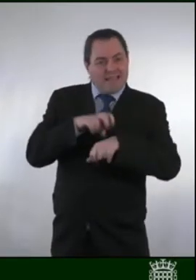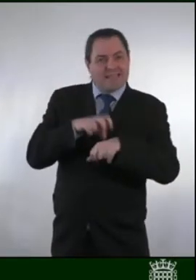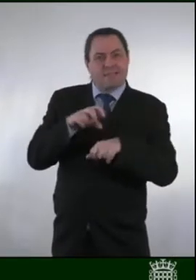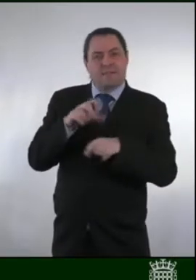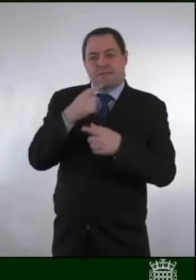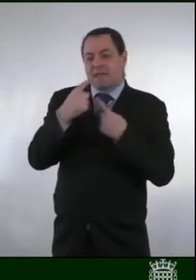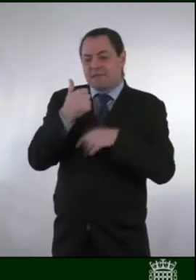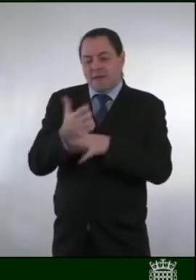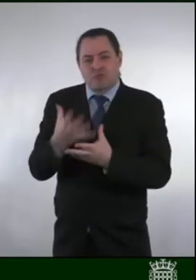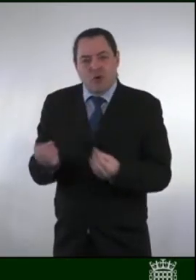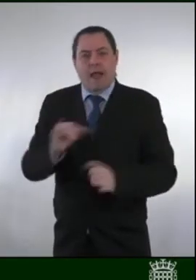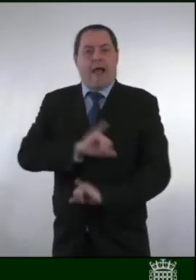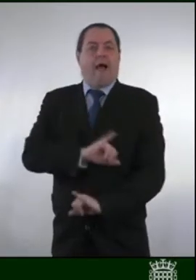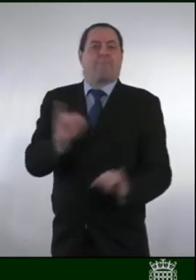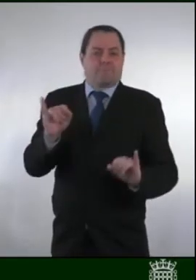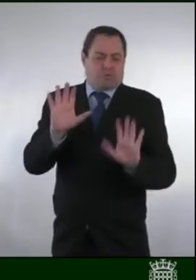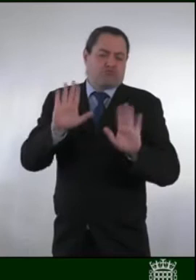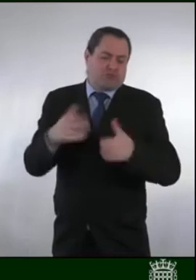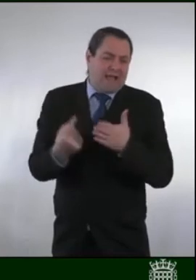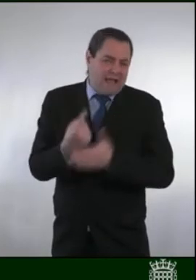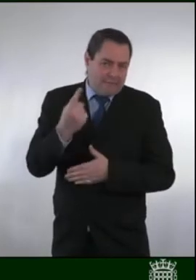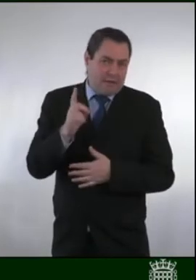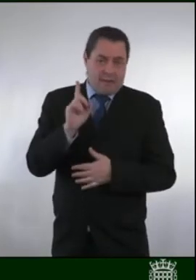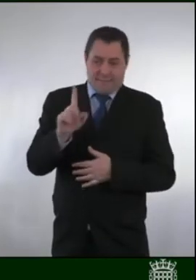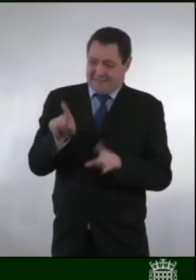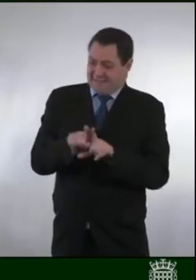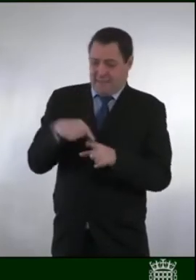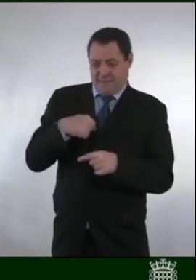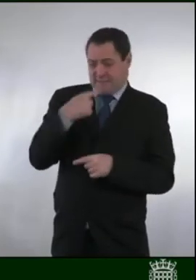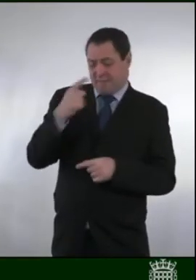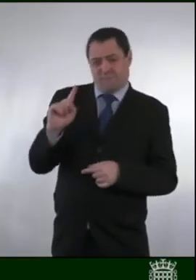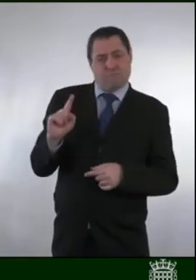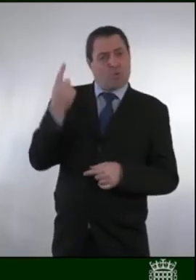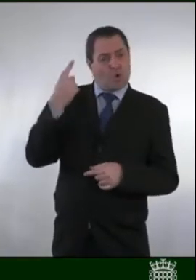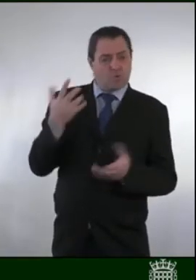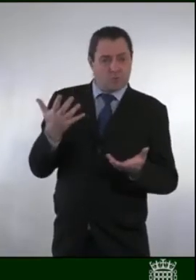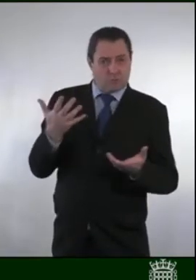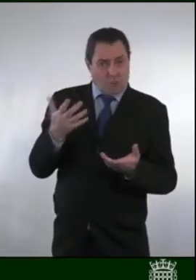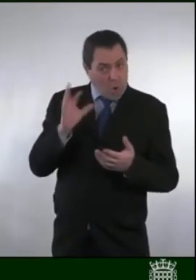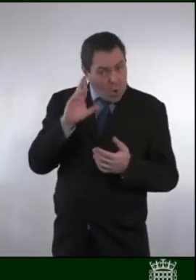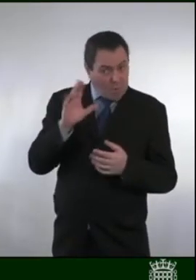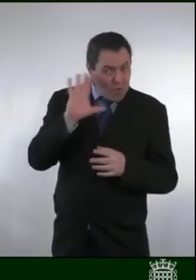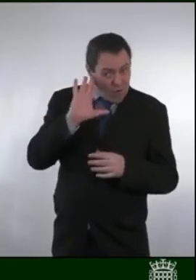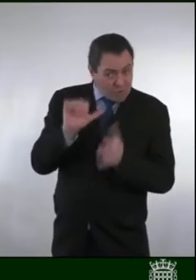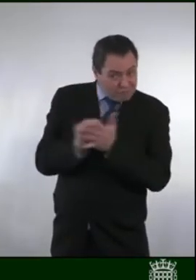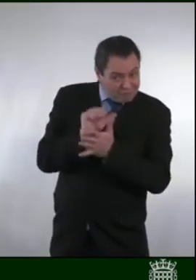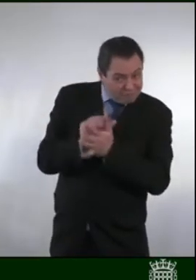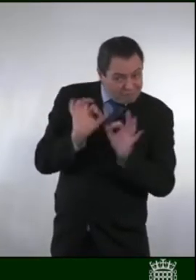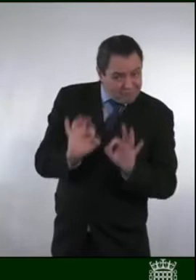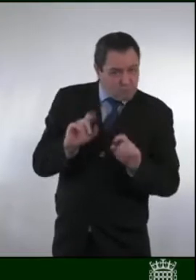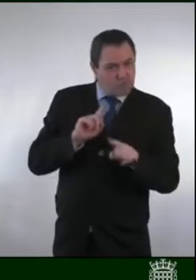the moment we are trying, as I said in my first answer, Mr. Speaker, we're trying, which I hope he heard, we're trying to retrieve that